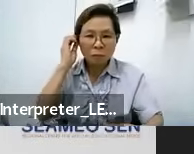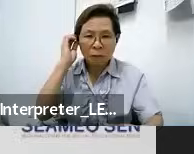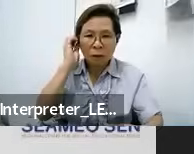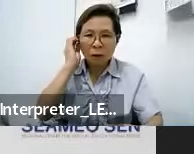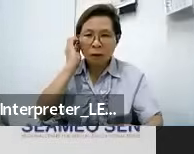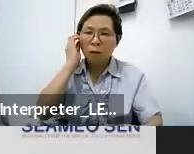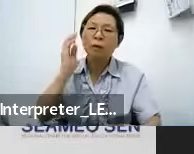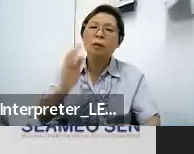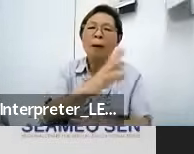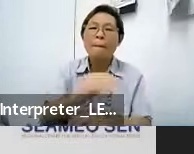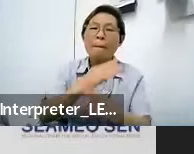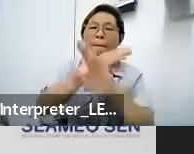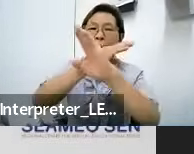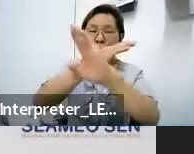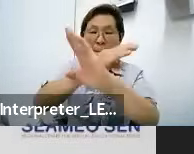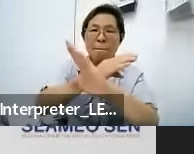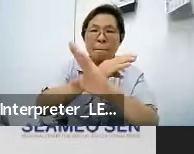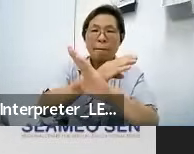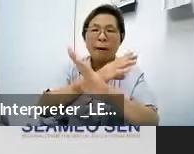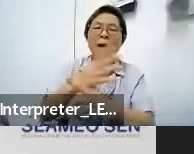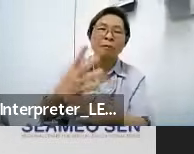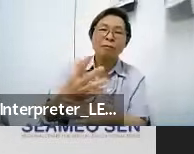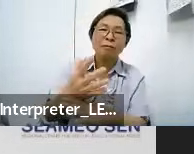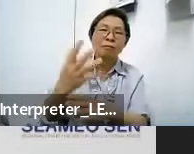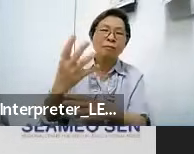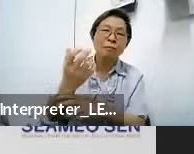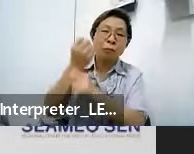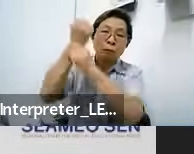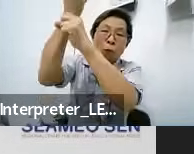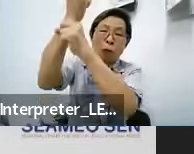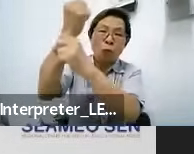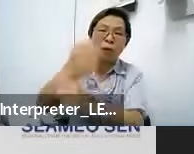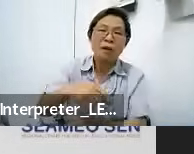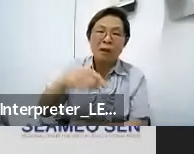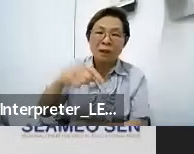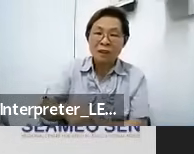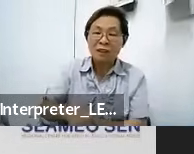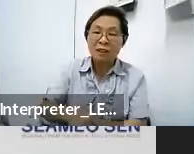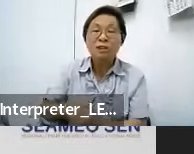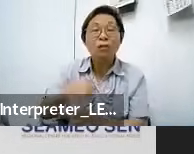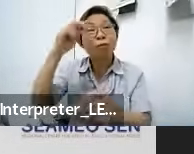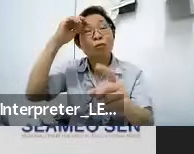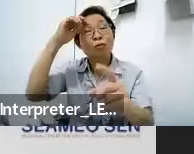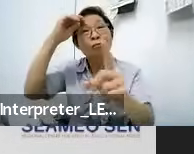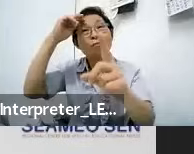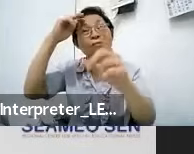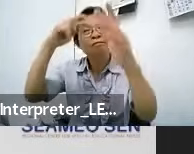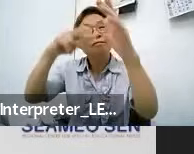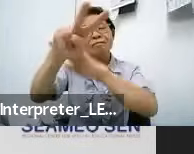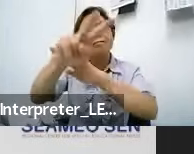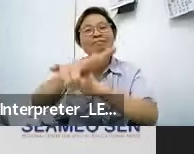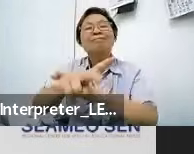barriers and championing inclusion. It is not just a vision, it is a shared